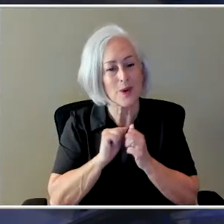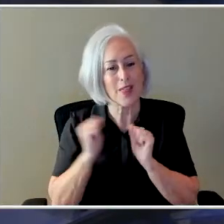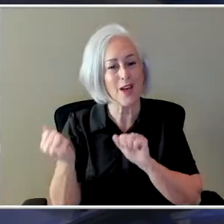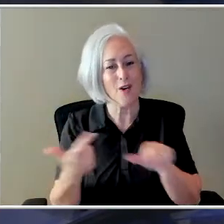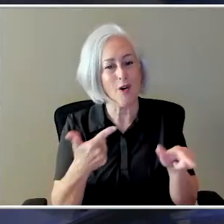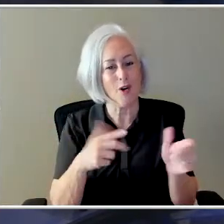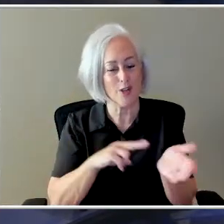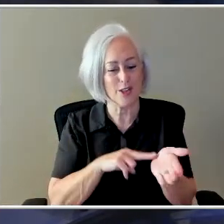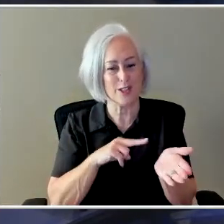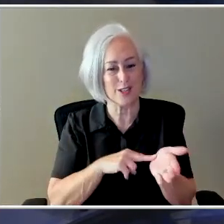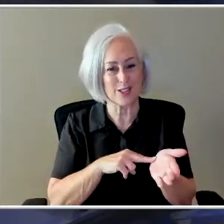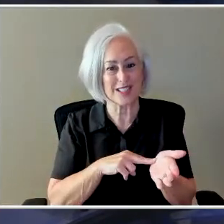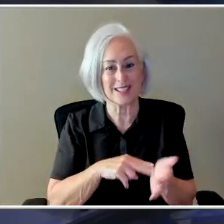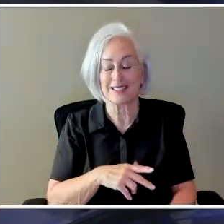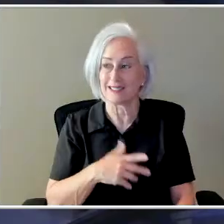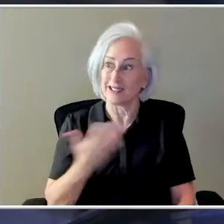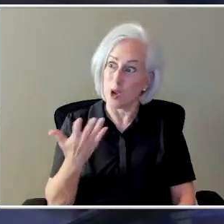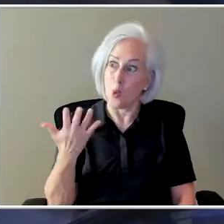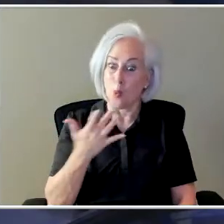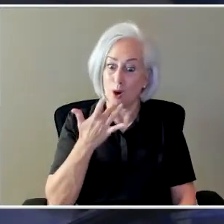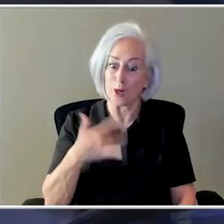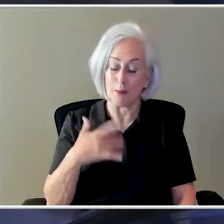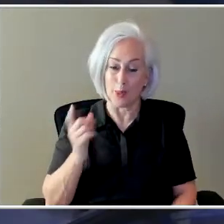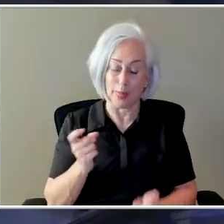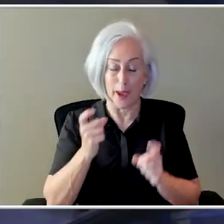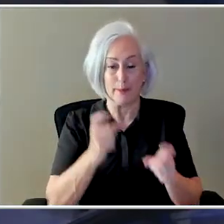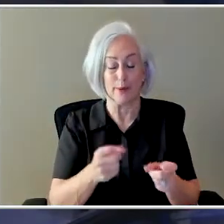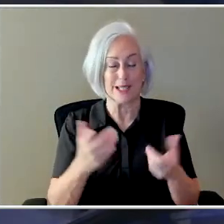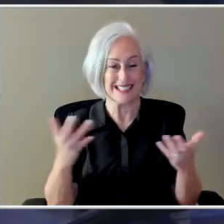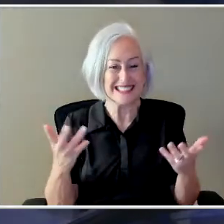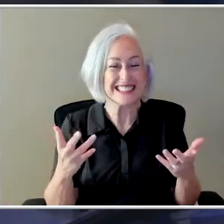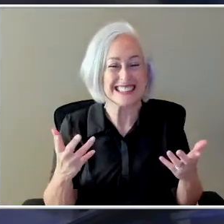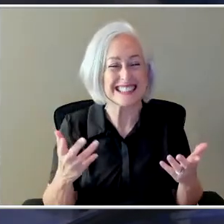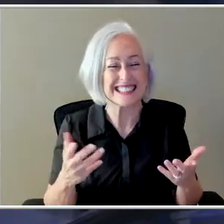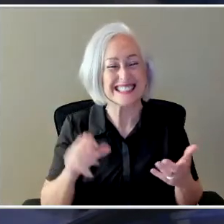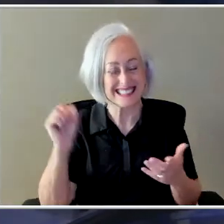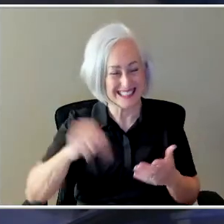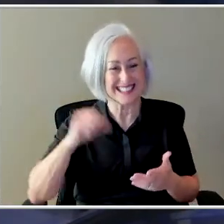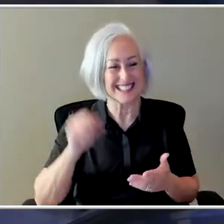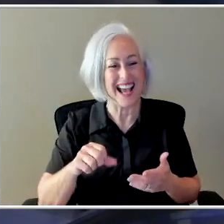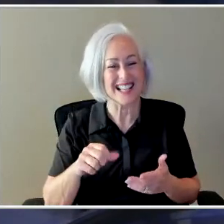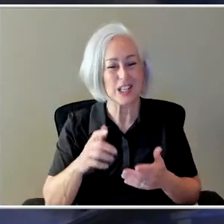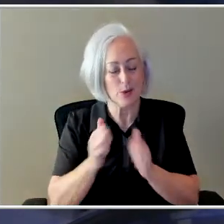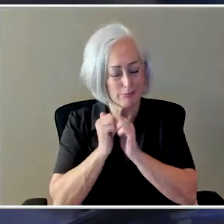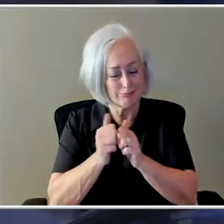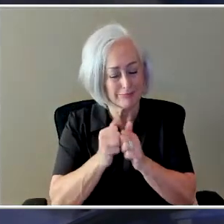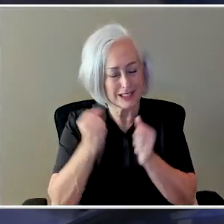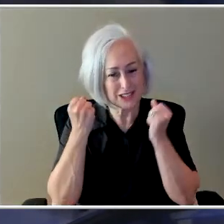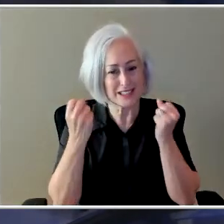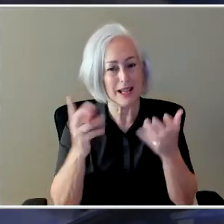birthday present, huh? Yeah, right. We were with them for weeks. And Yes, you sure were. Are